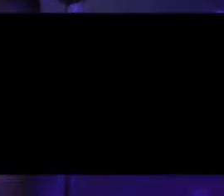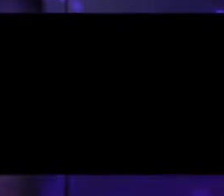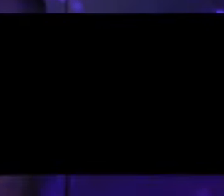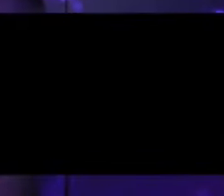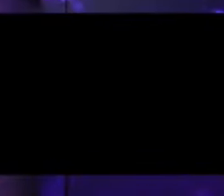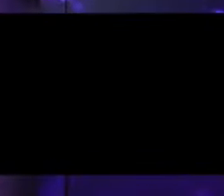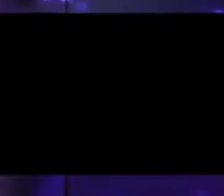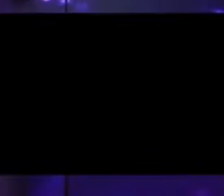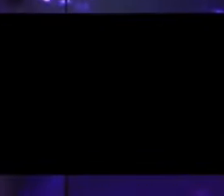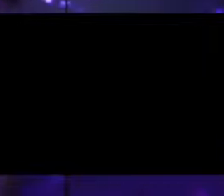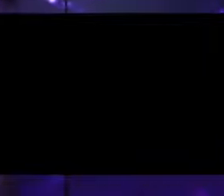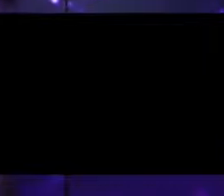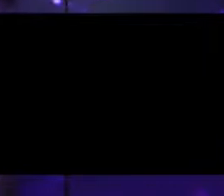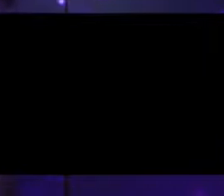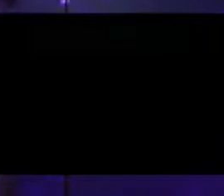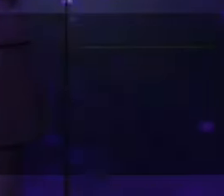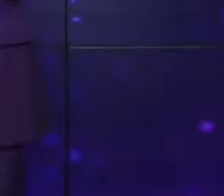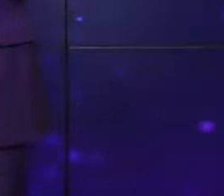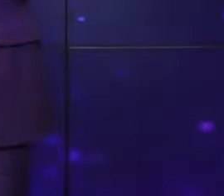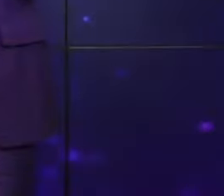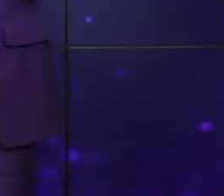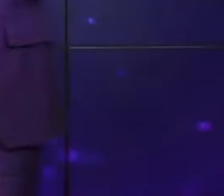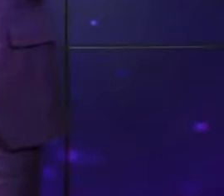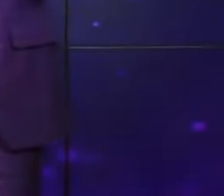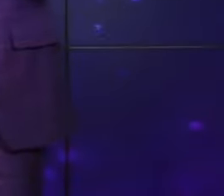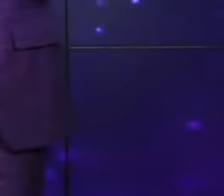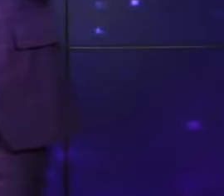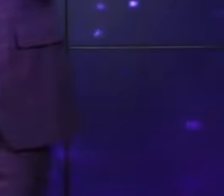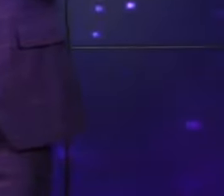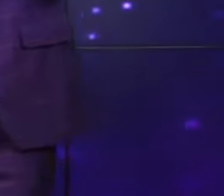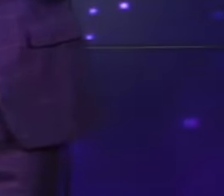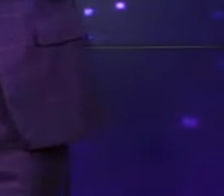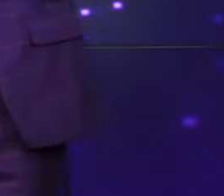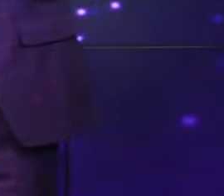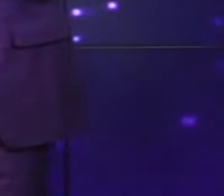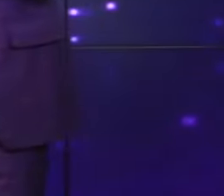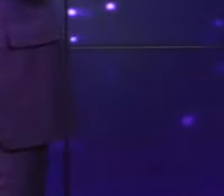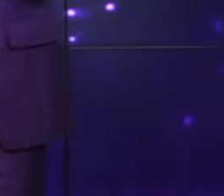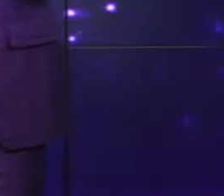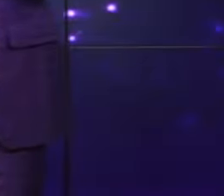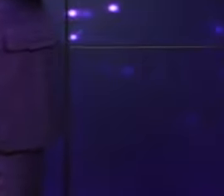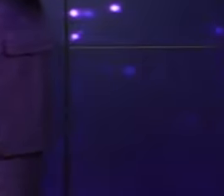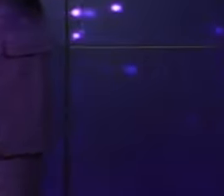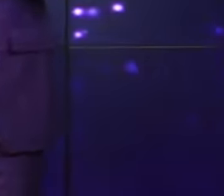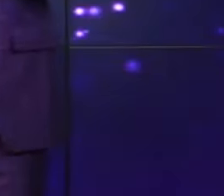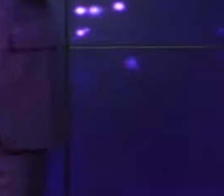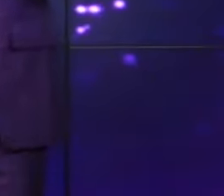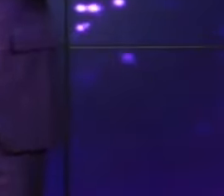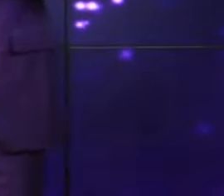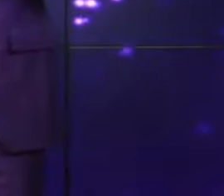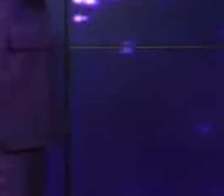said that it allows the horse to be able to stand.